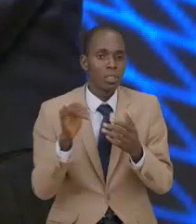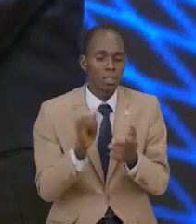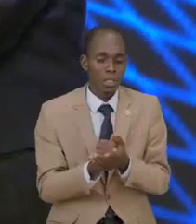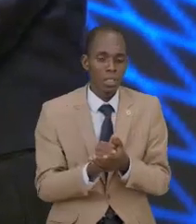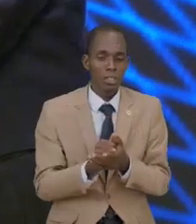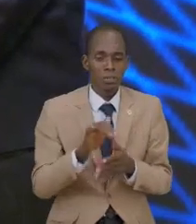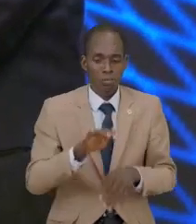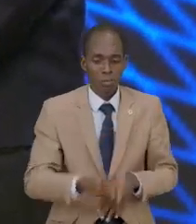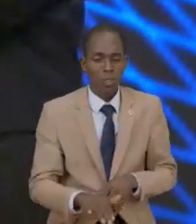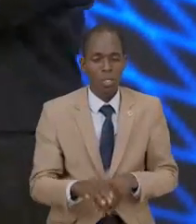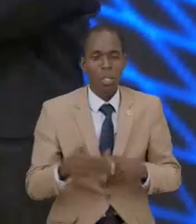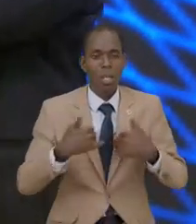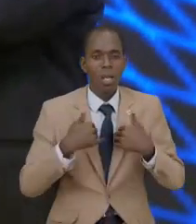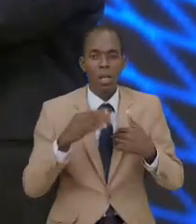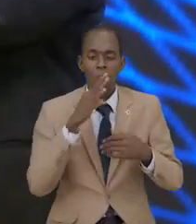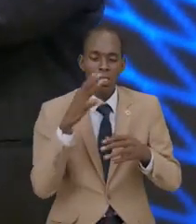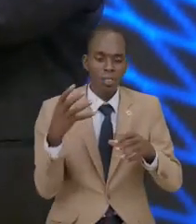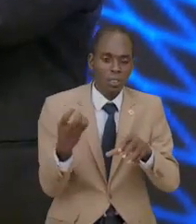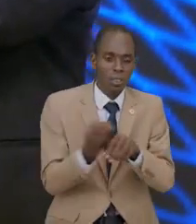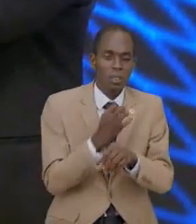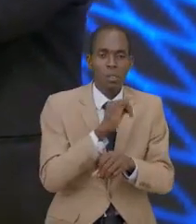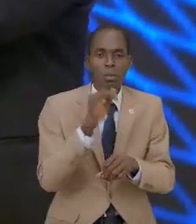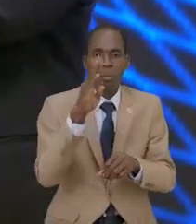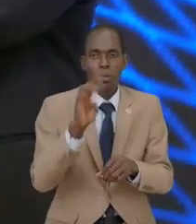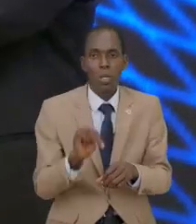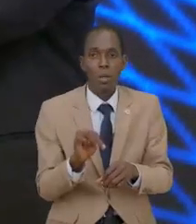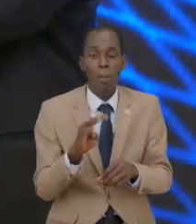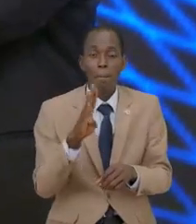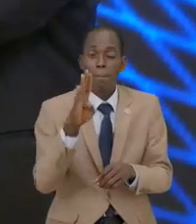been taken by the schoolmaster,